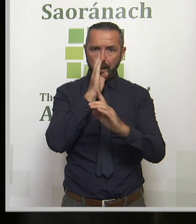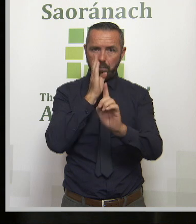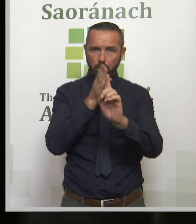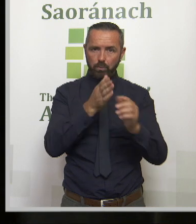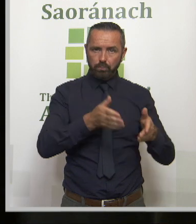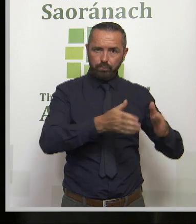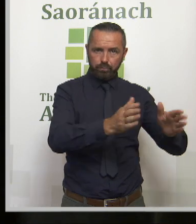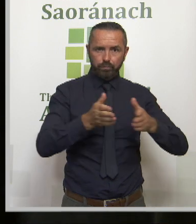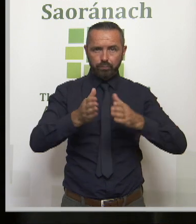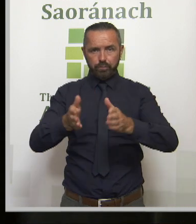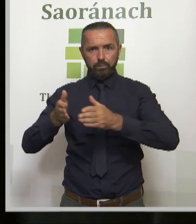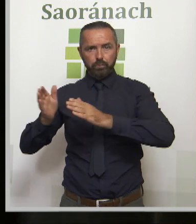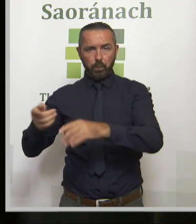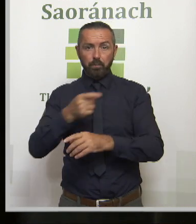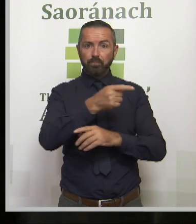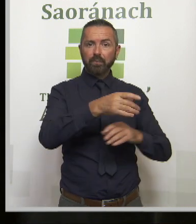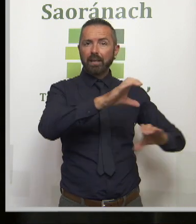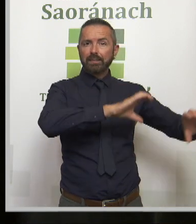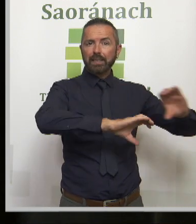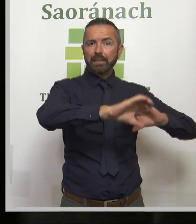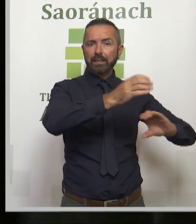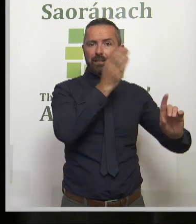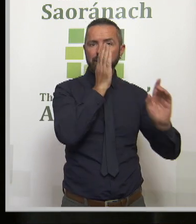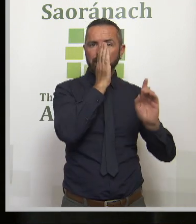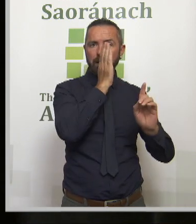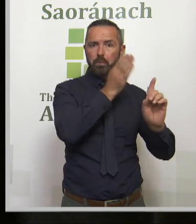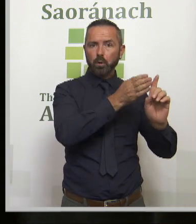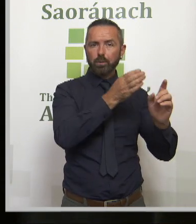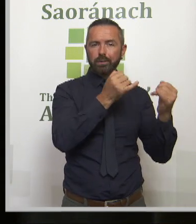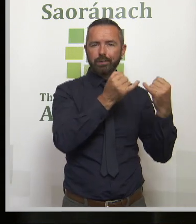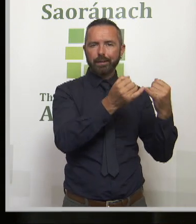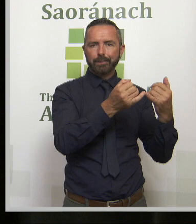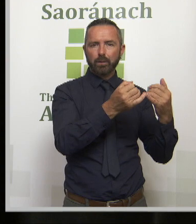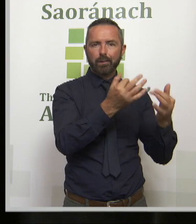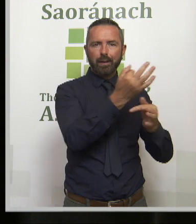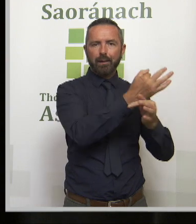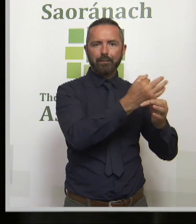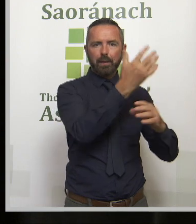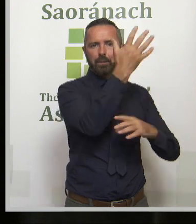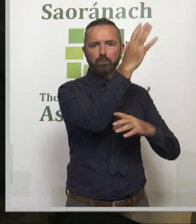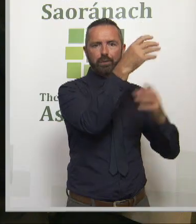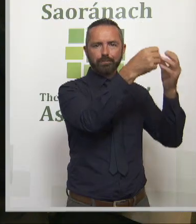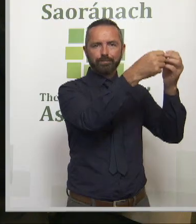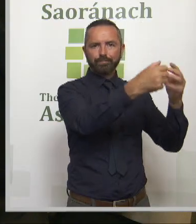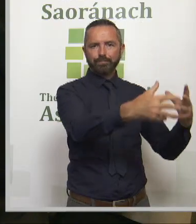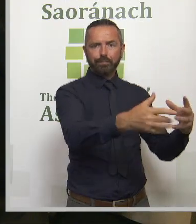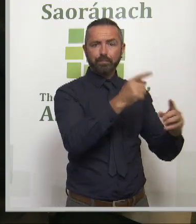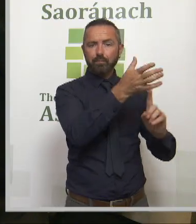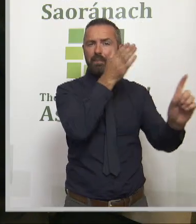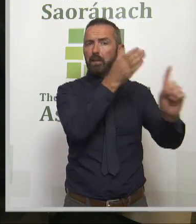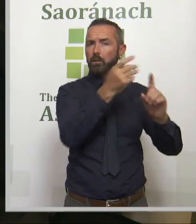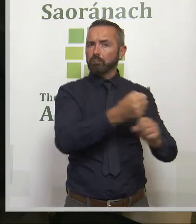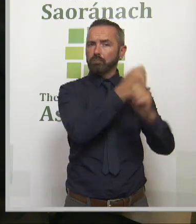scientific approach. You could call it taxonomy or the family tree. And that approach is very well embedded